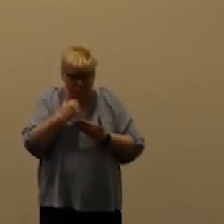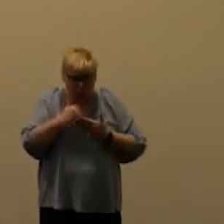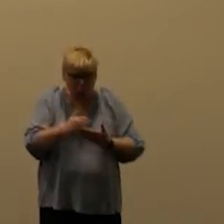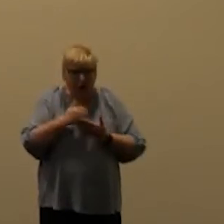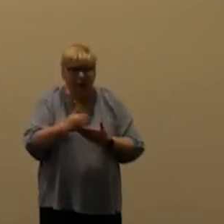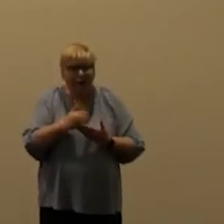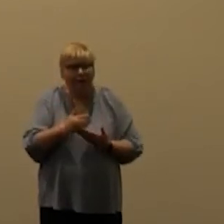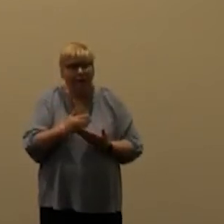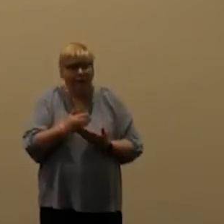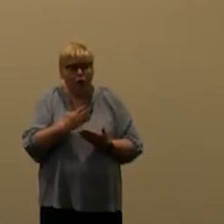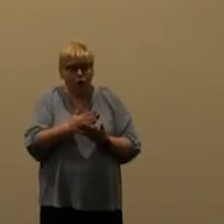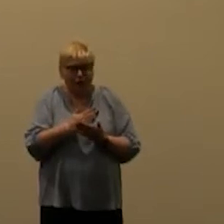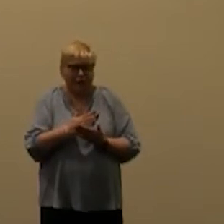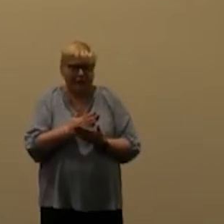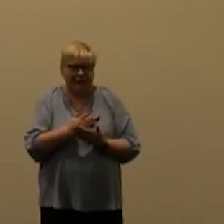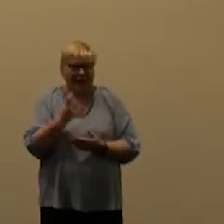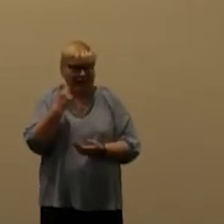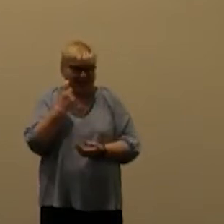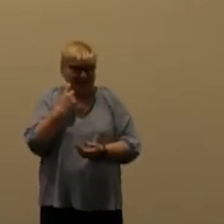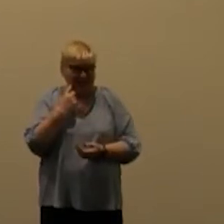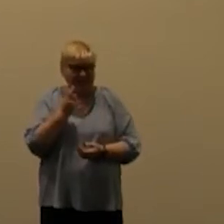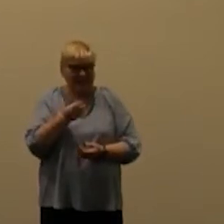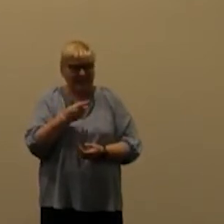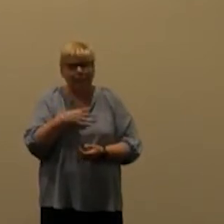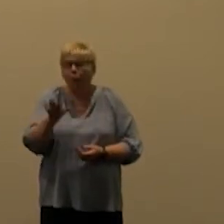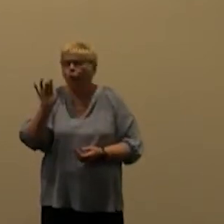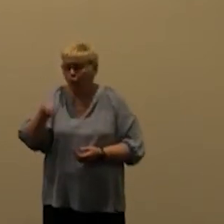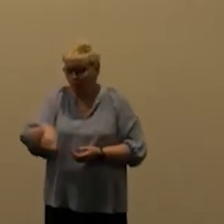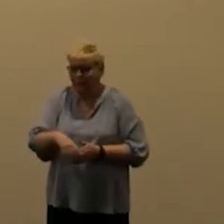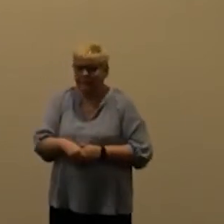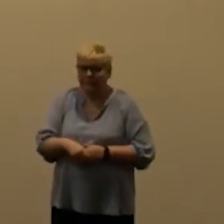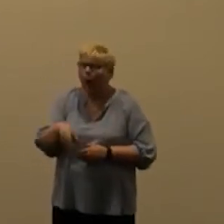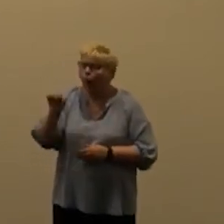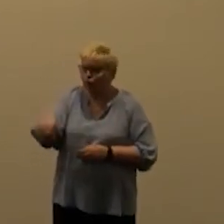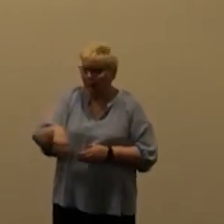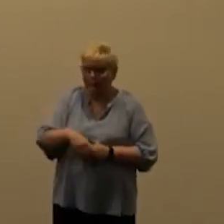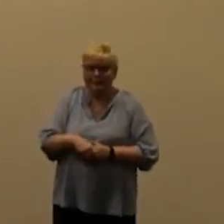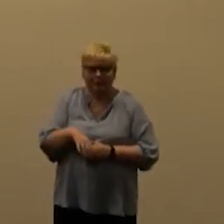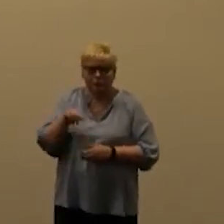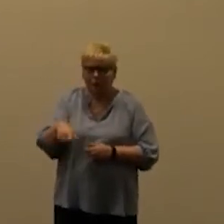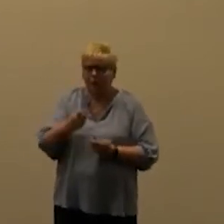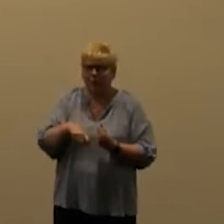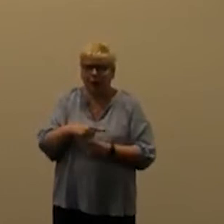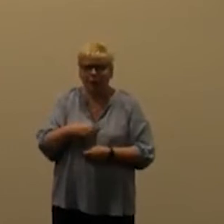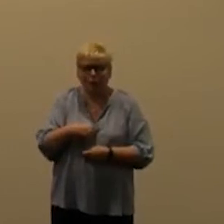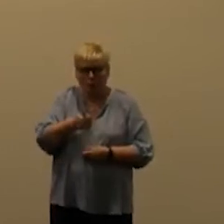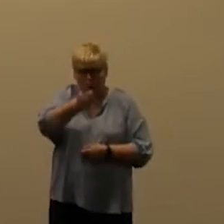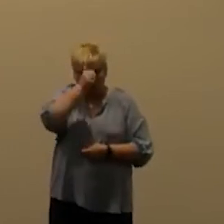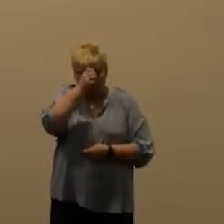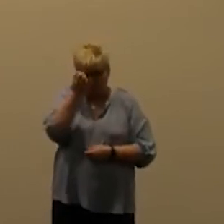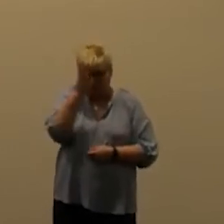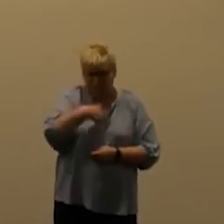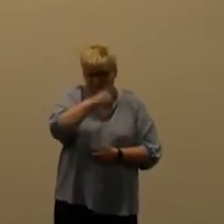It's really easy to hear the words "you're right" too many times and to start believing it. If